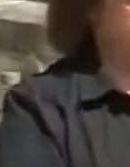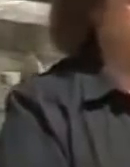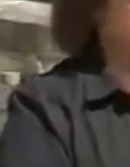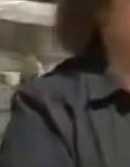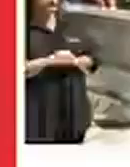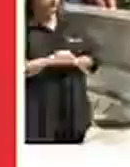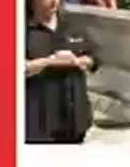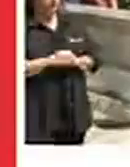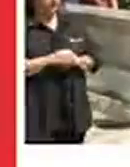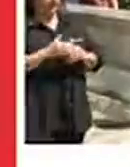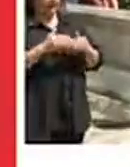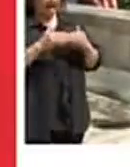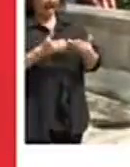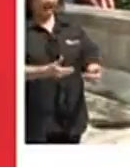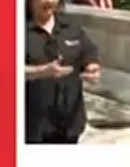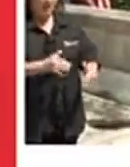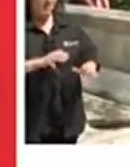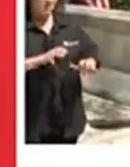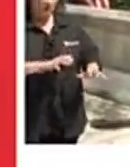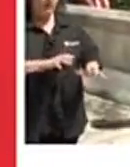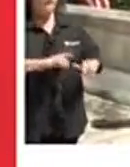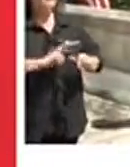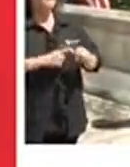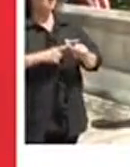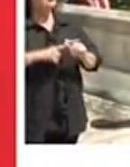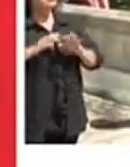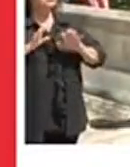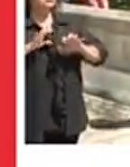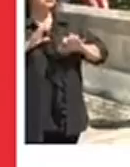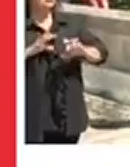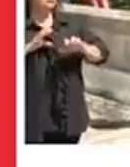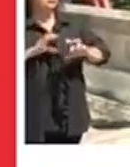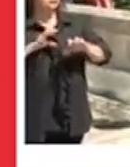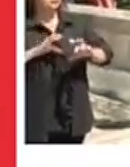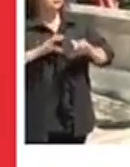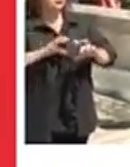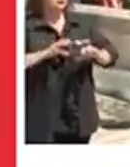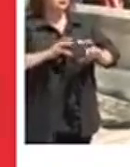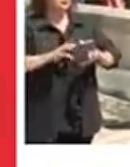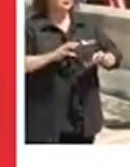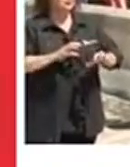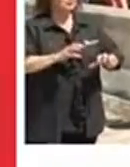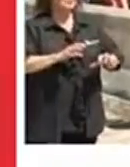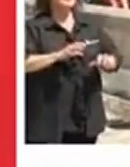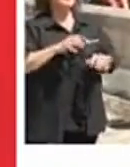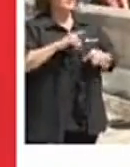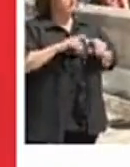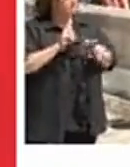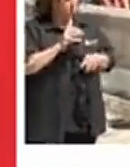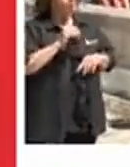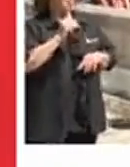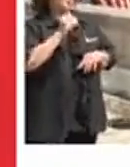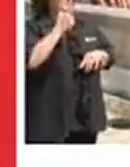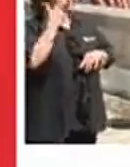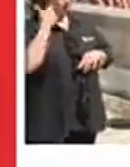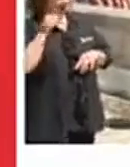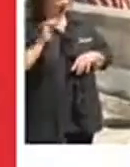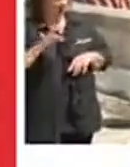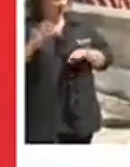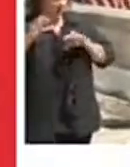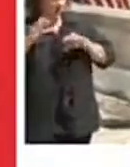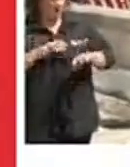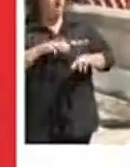Those heavy rains could come well before the storm itself. So as the mayor mentioned, we are suspending parking restrictions for neutral grounds and